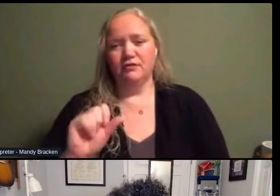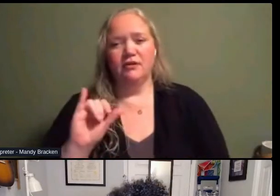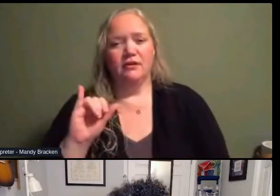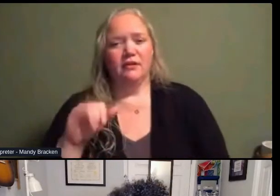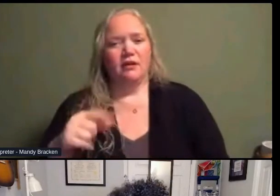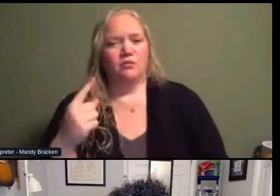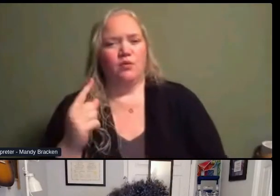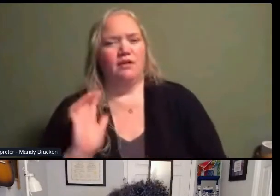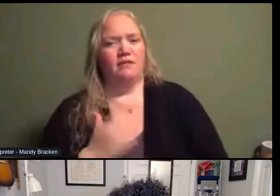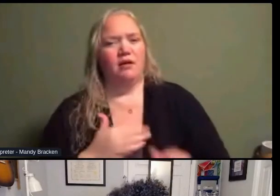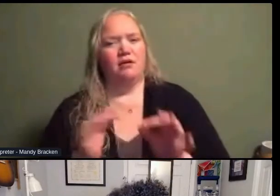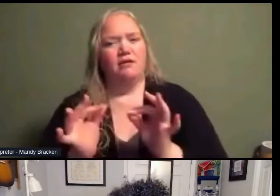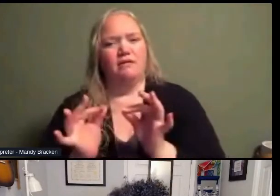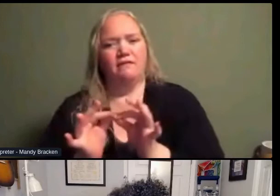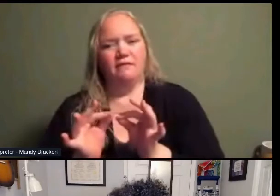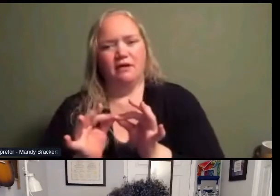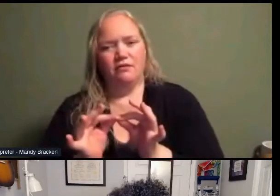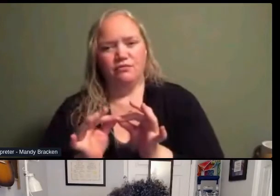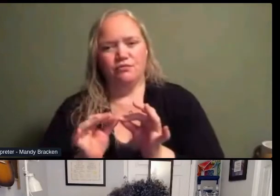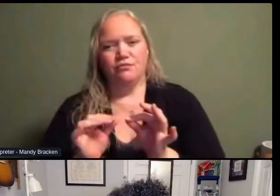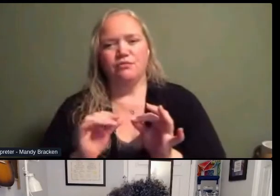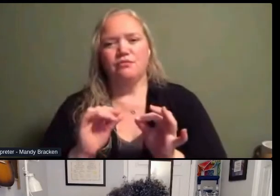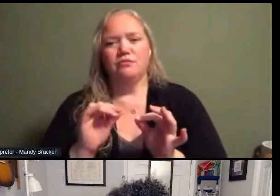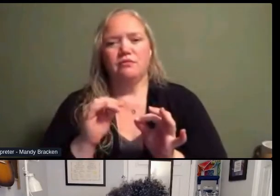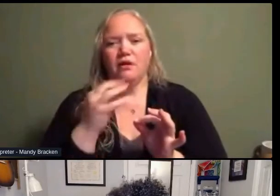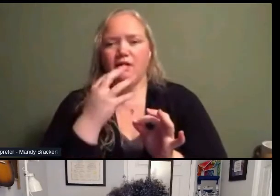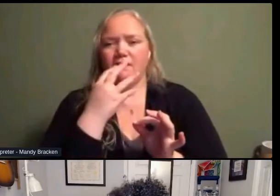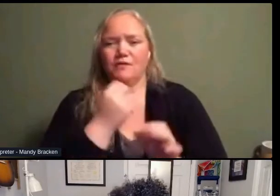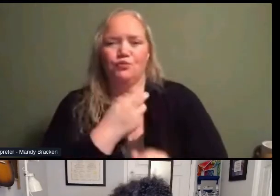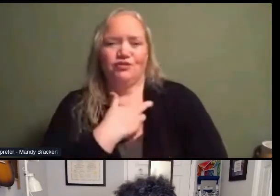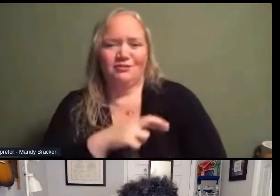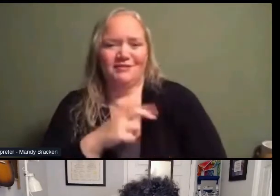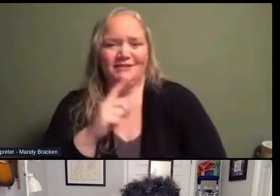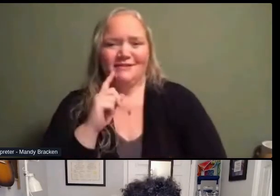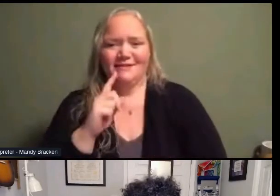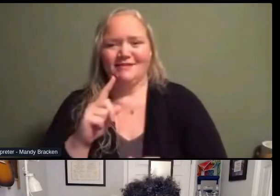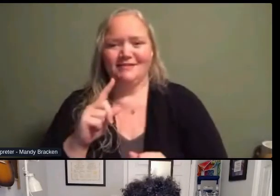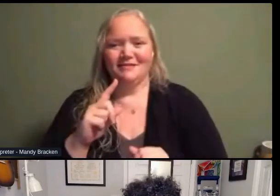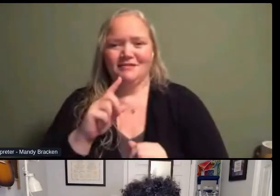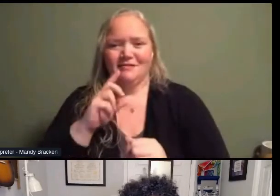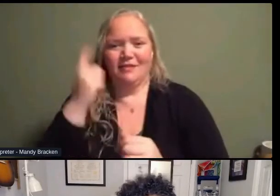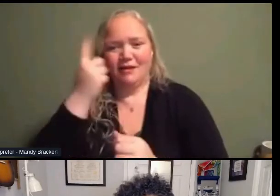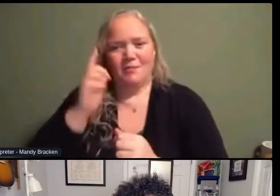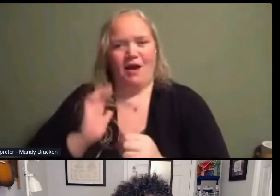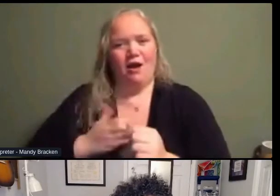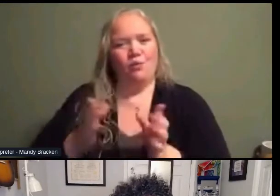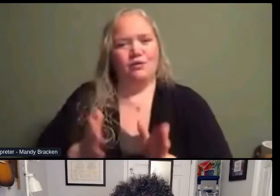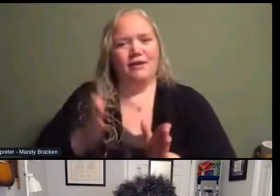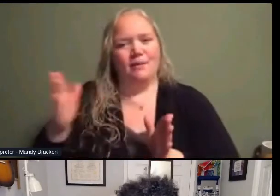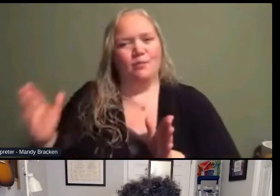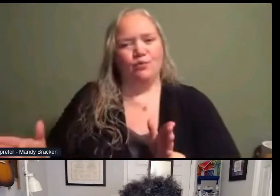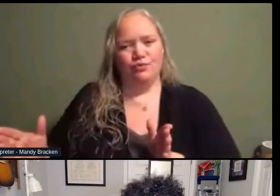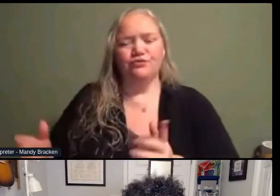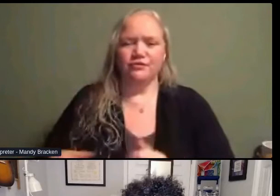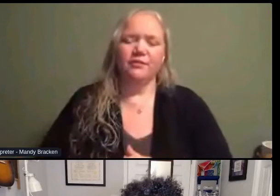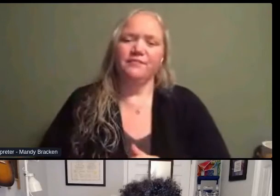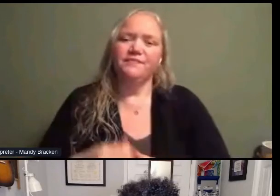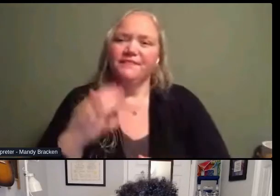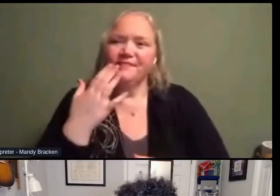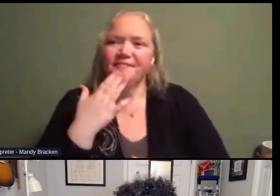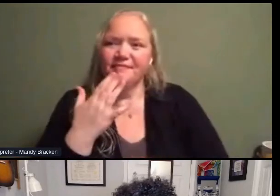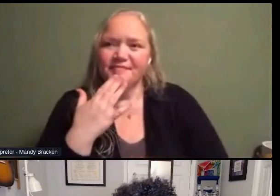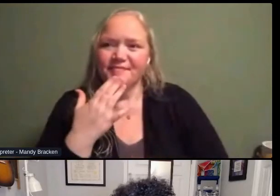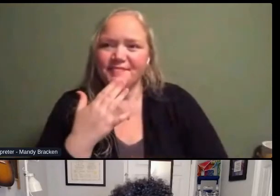neighbor. Anyway, stop there. Jeffrey, thank you. Thank you so much. Ellen, I can bring your voice in too. Would you like to